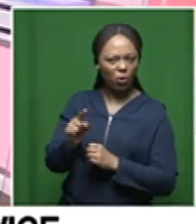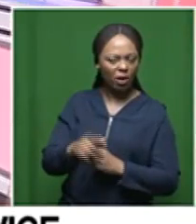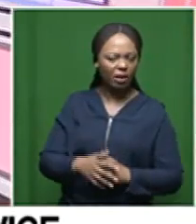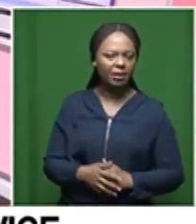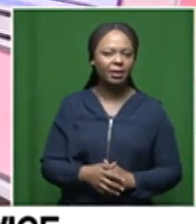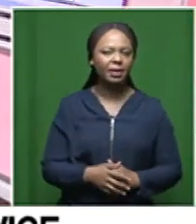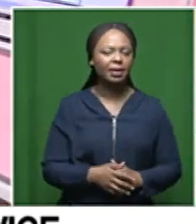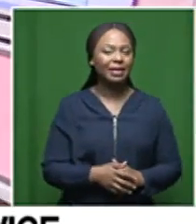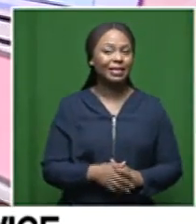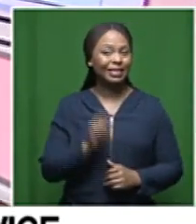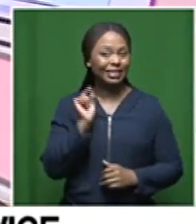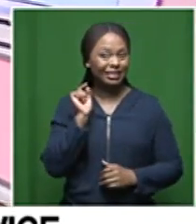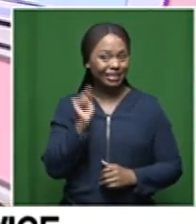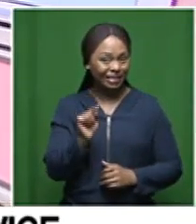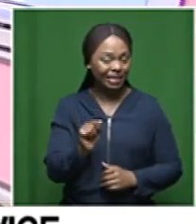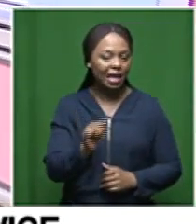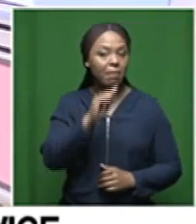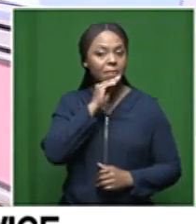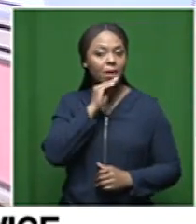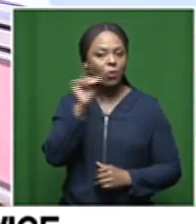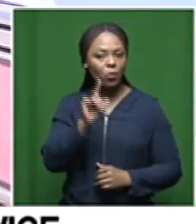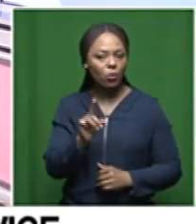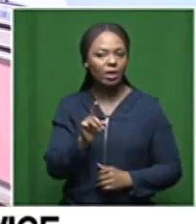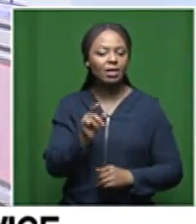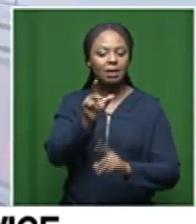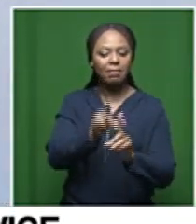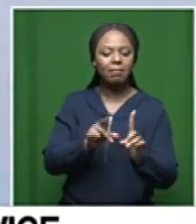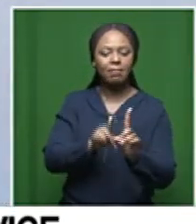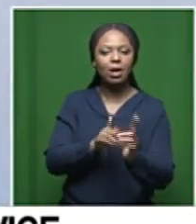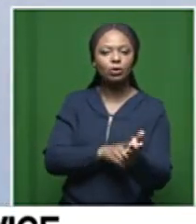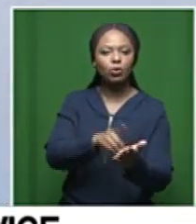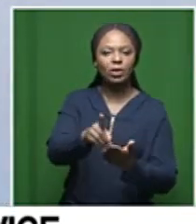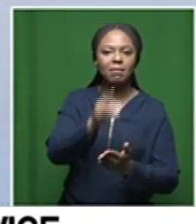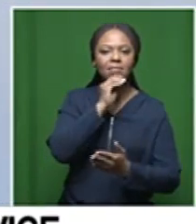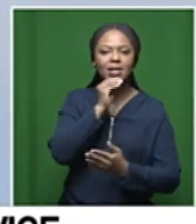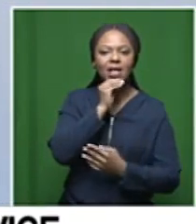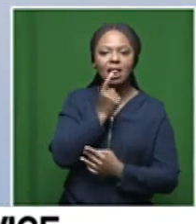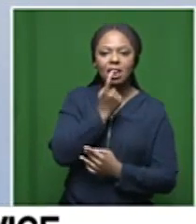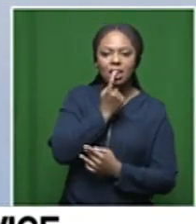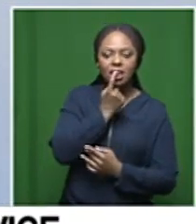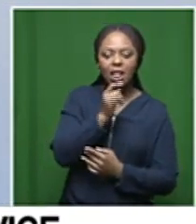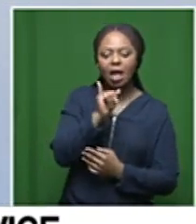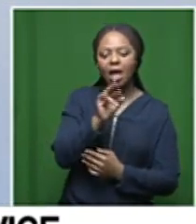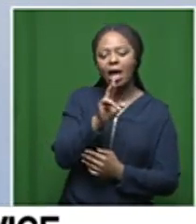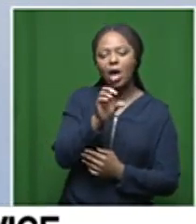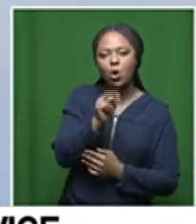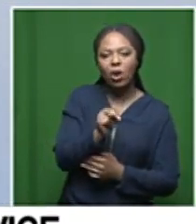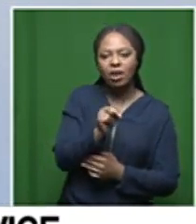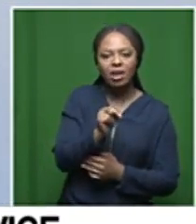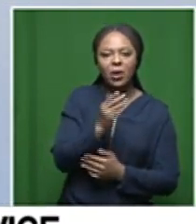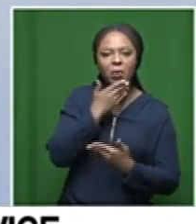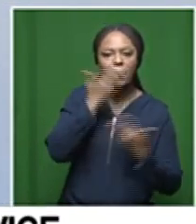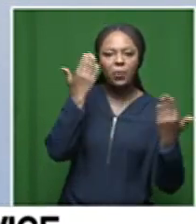Well, anemia basically means that the donor doesn't have sufficient iron in their blood.